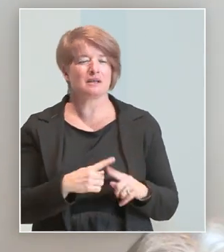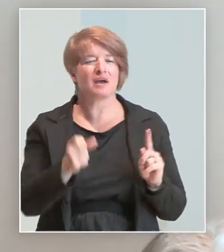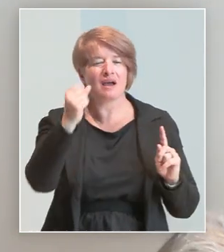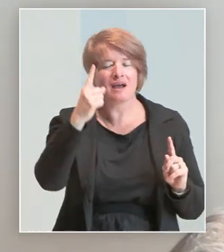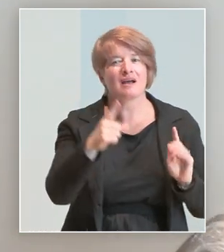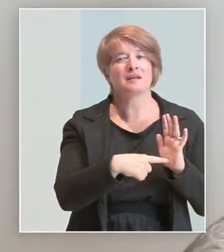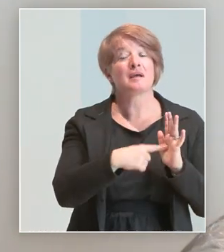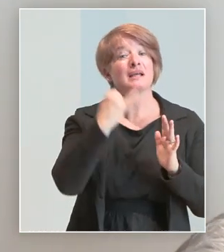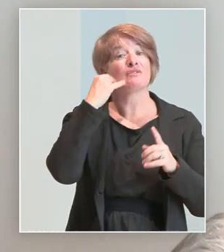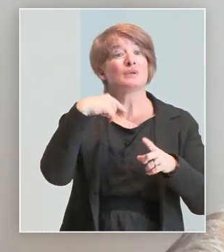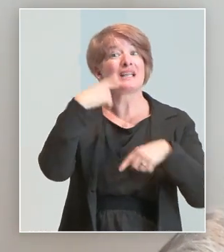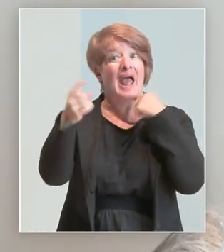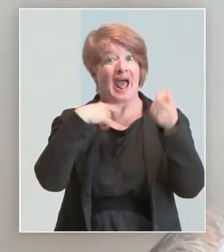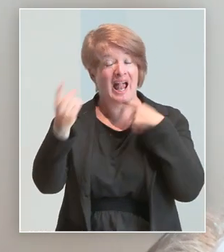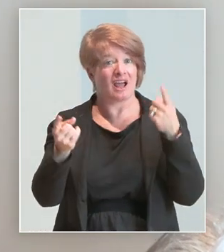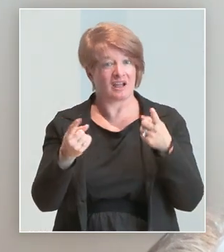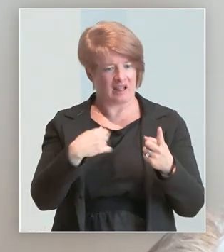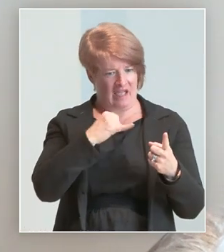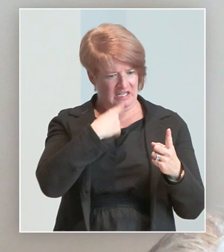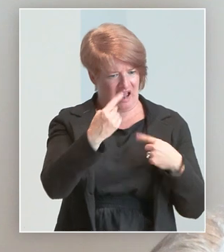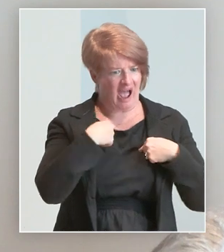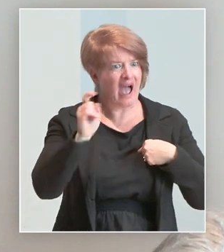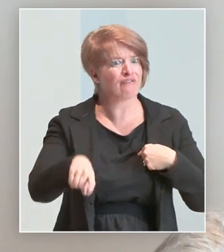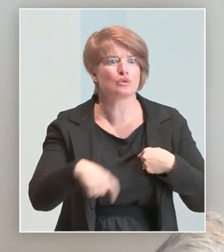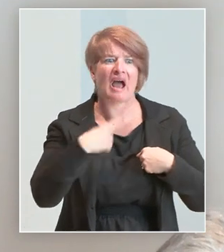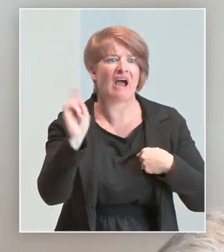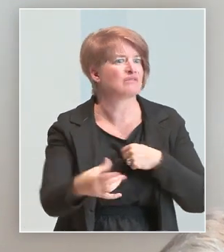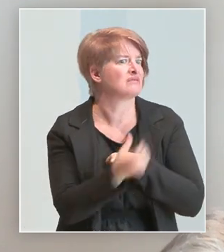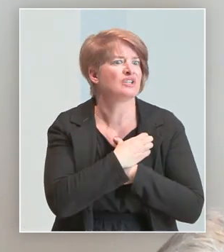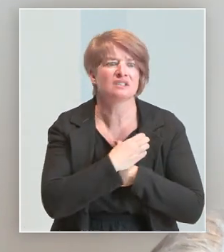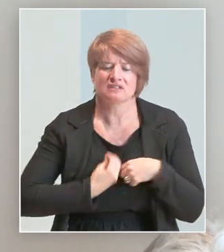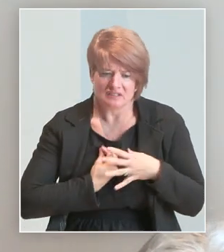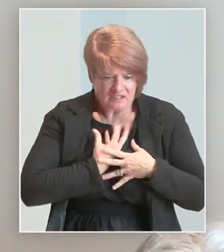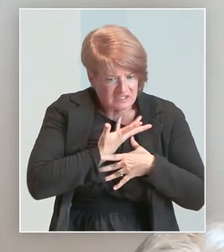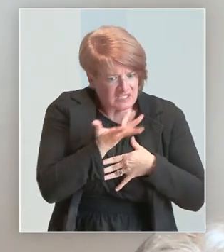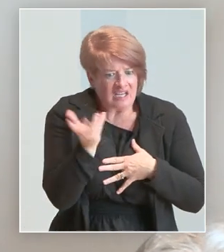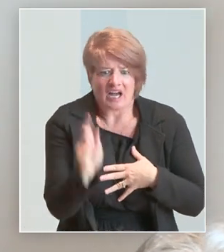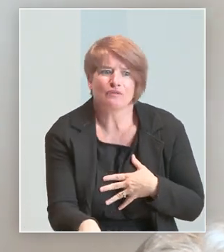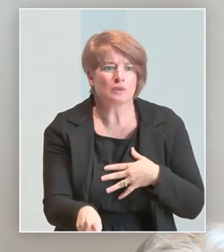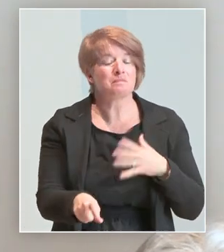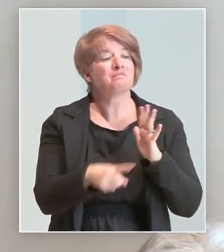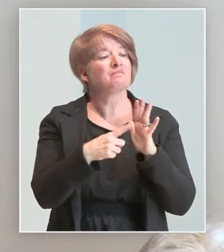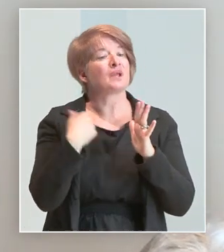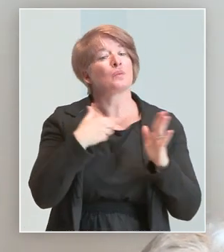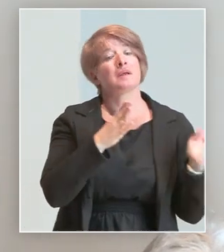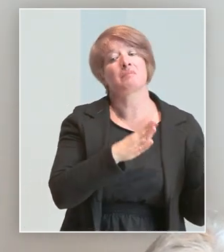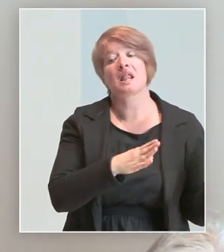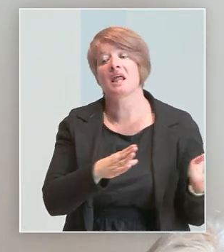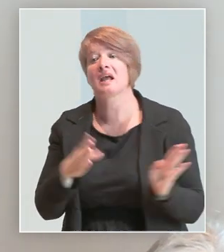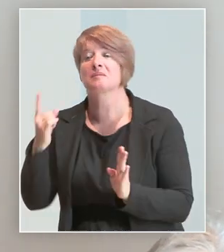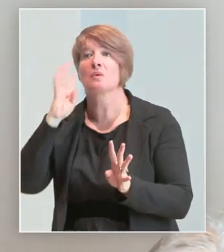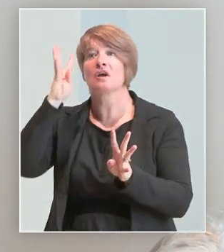is that sometimes it chooses you. Like the many times that any of us have ever had a plan for something we're going to